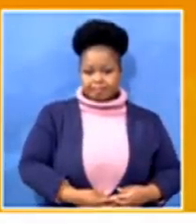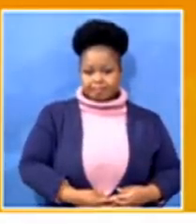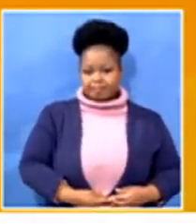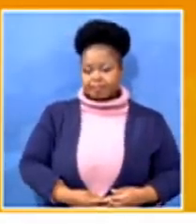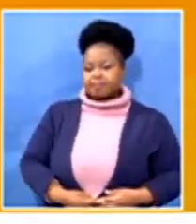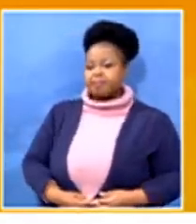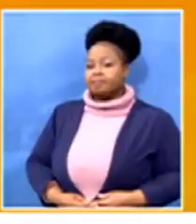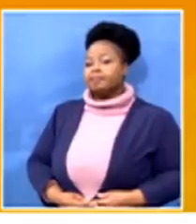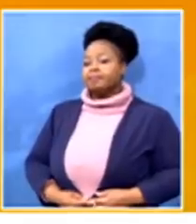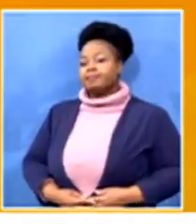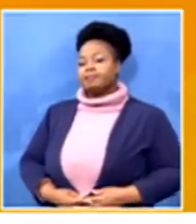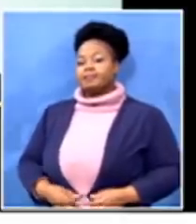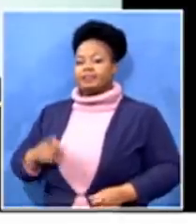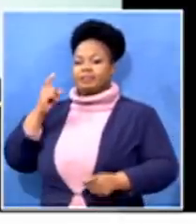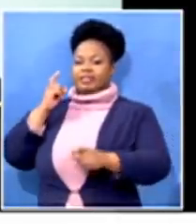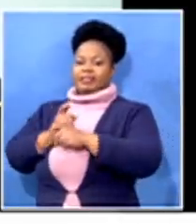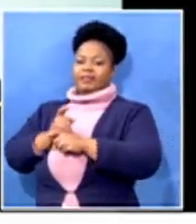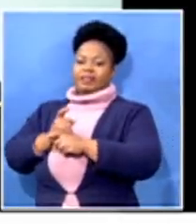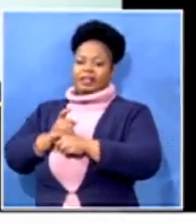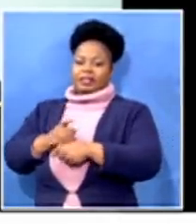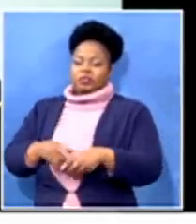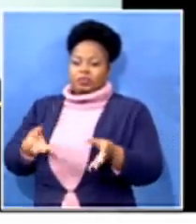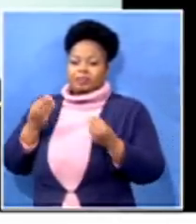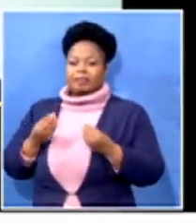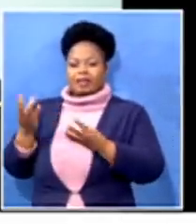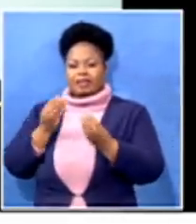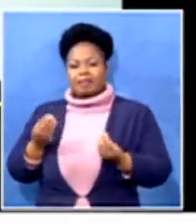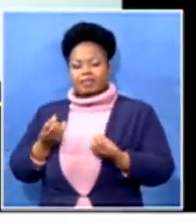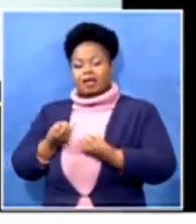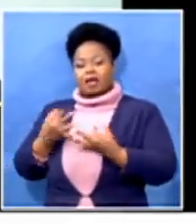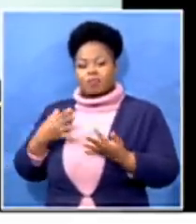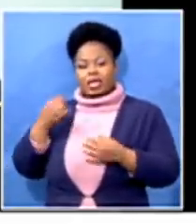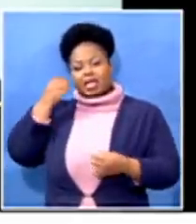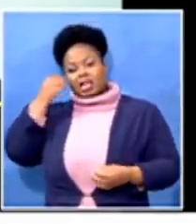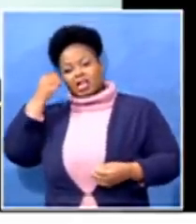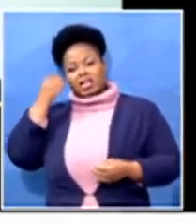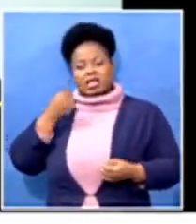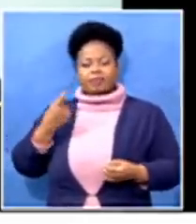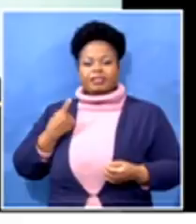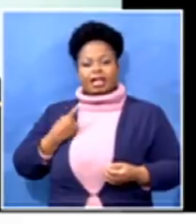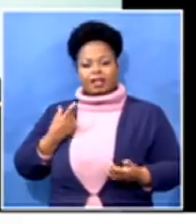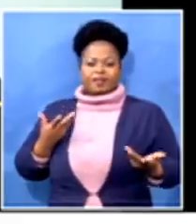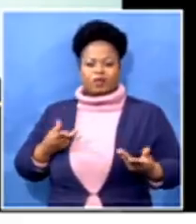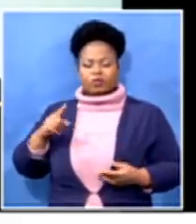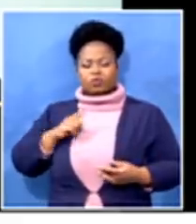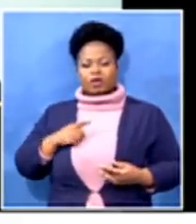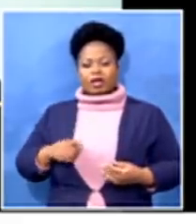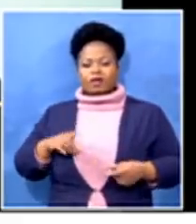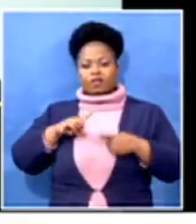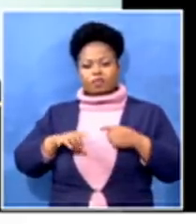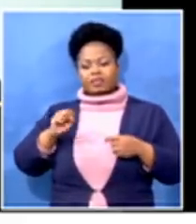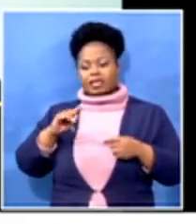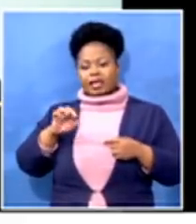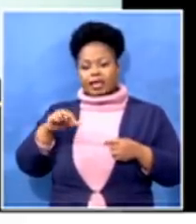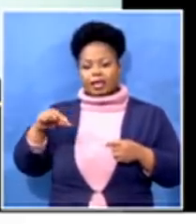So while it's really difficult to get any stats with regards to suicide in South Africa, we've just been monitoring from SADAG's perspective on the number